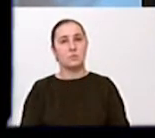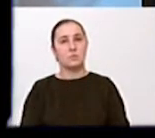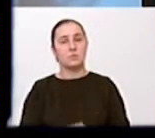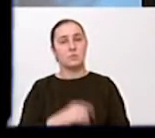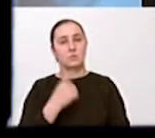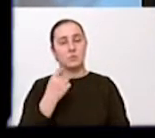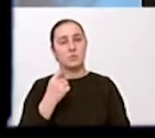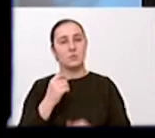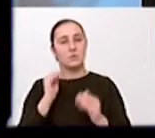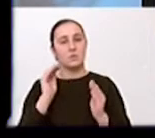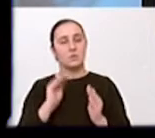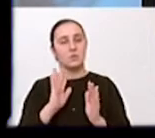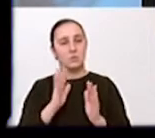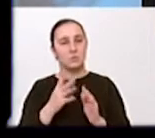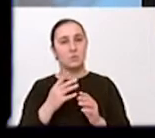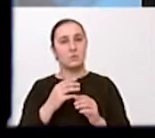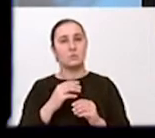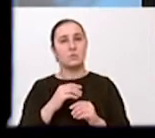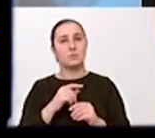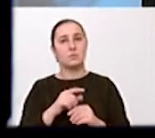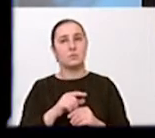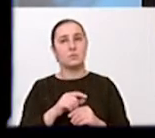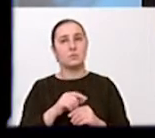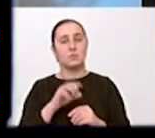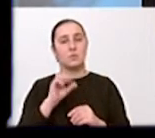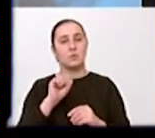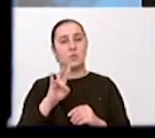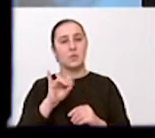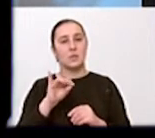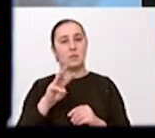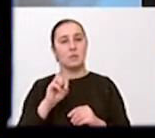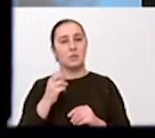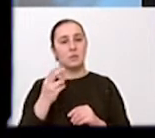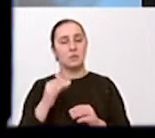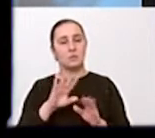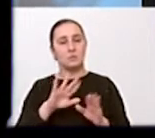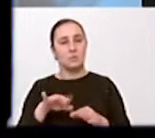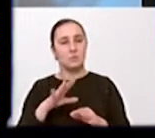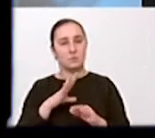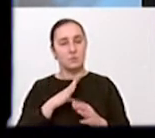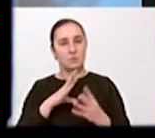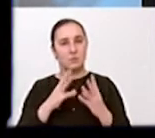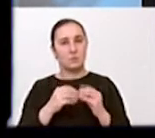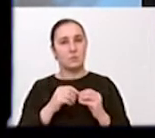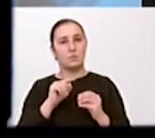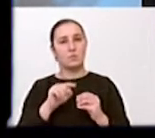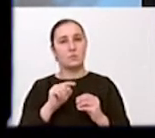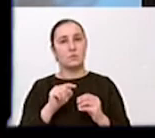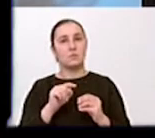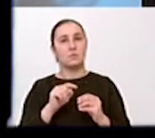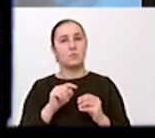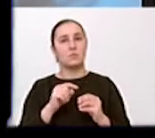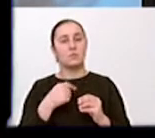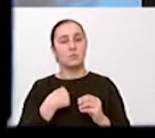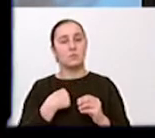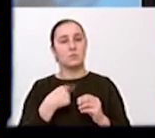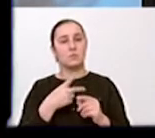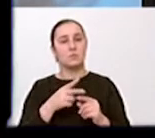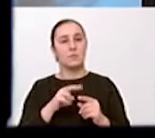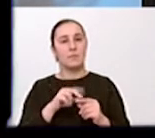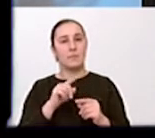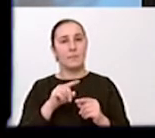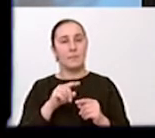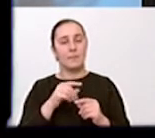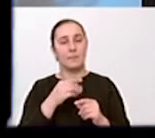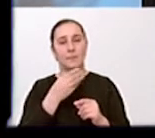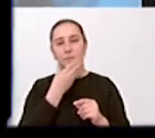Biroz kichikroq qilamiz, chunki animatsiya ketgan jarayonida, bo'layotgan jarayonida bizda